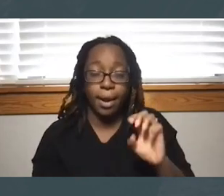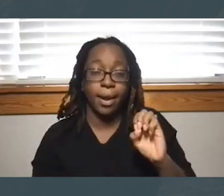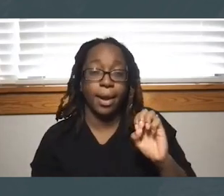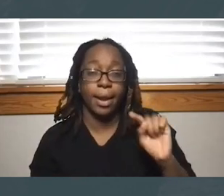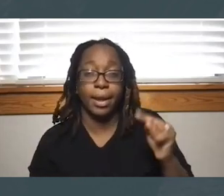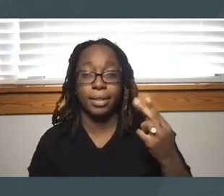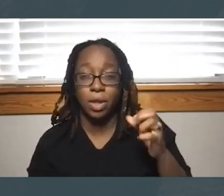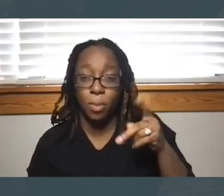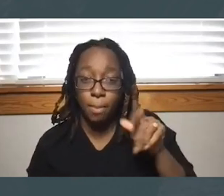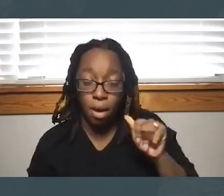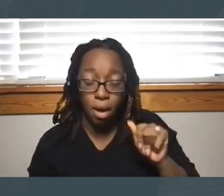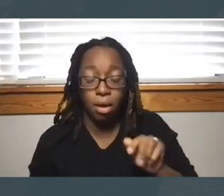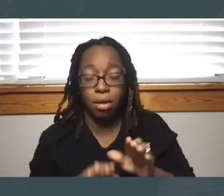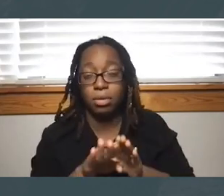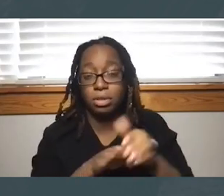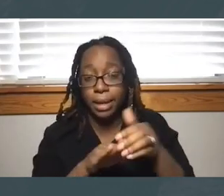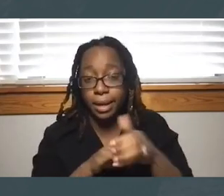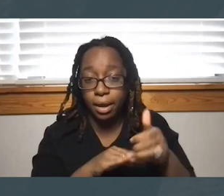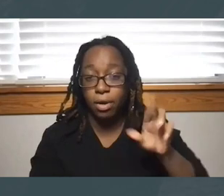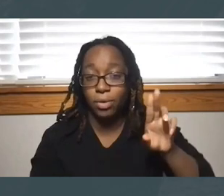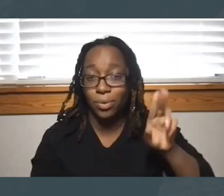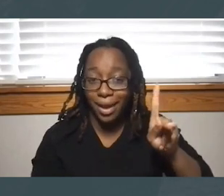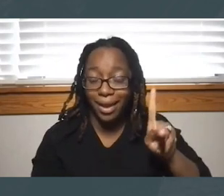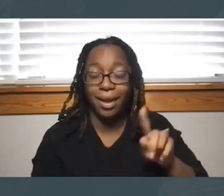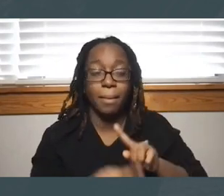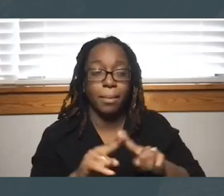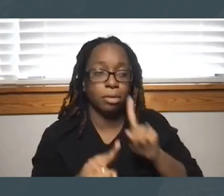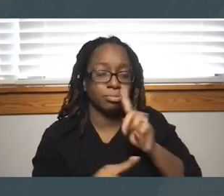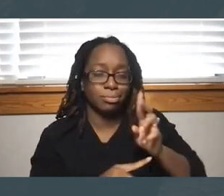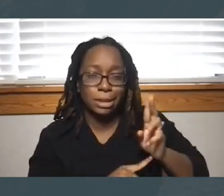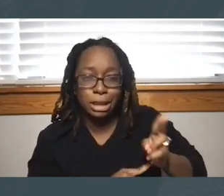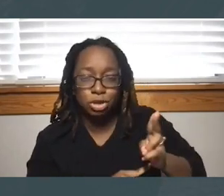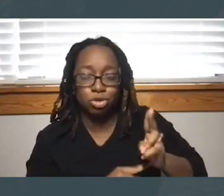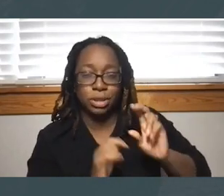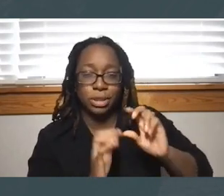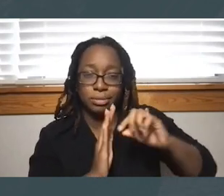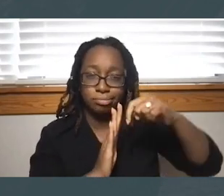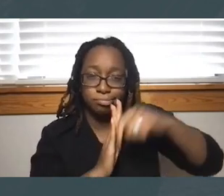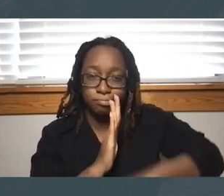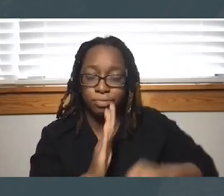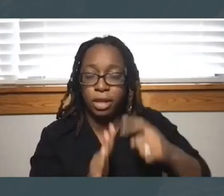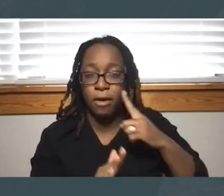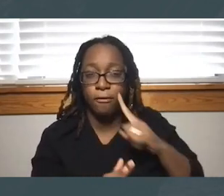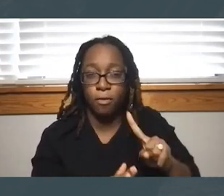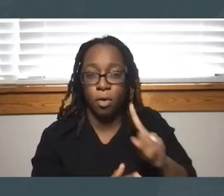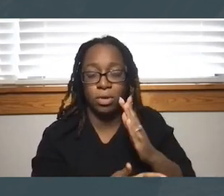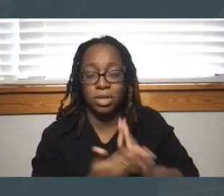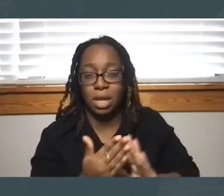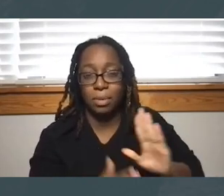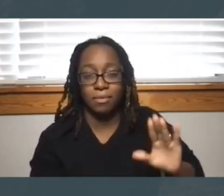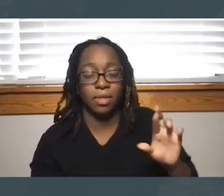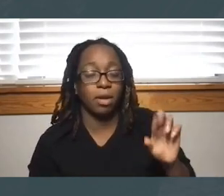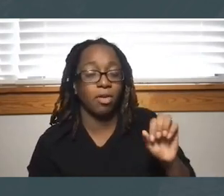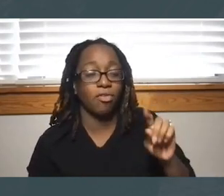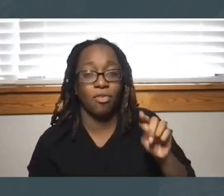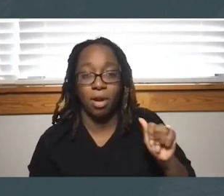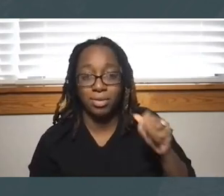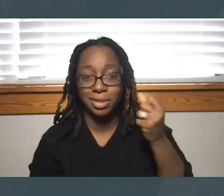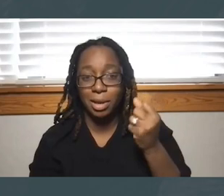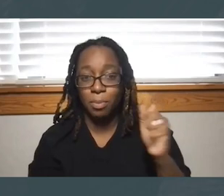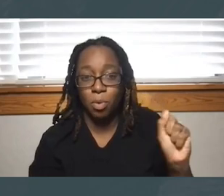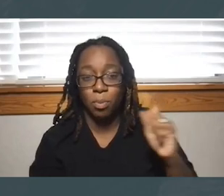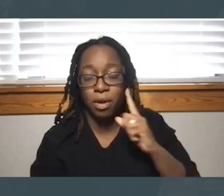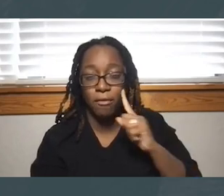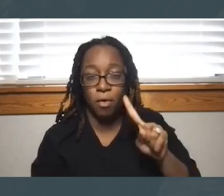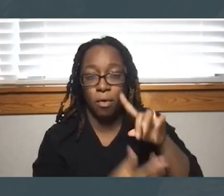to light the histories and significance of the Rastafari movement for contemporary politics. He also works